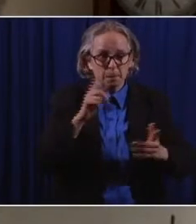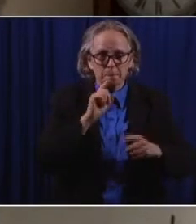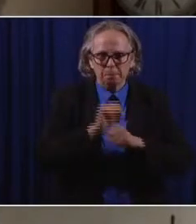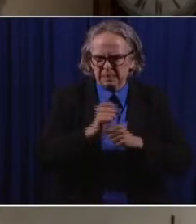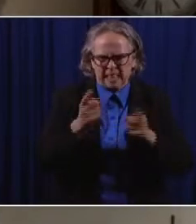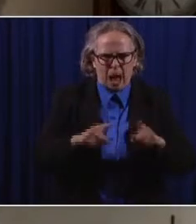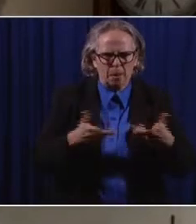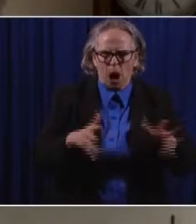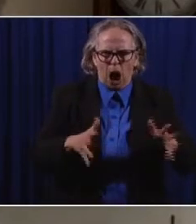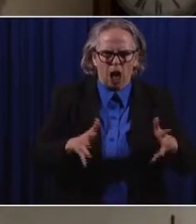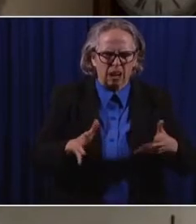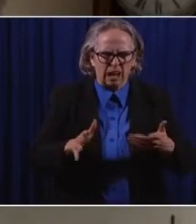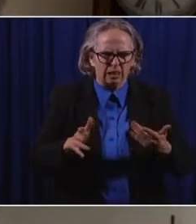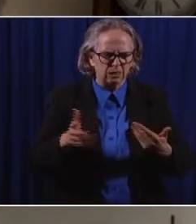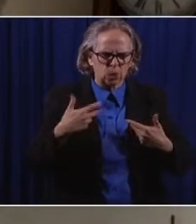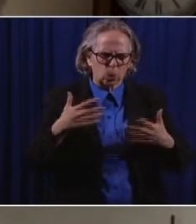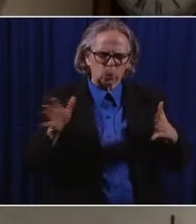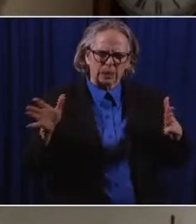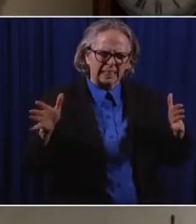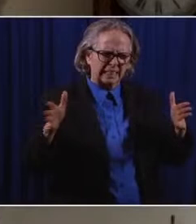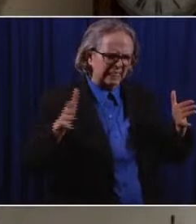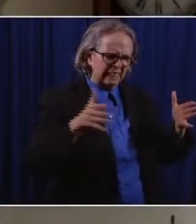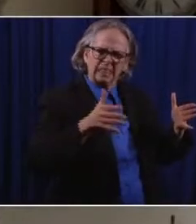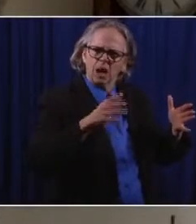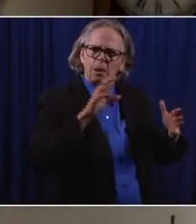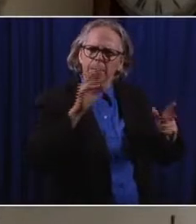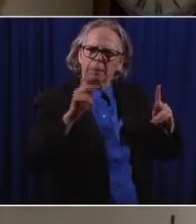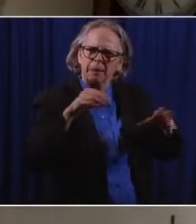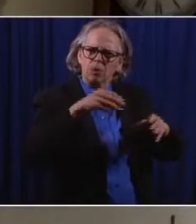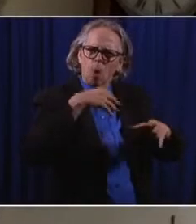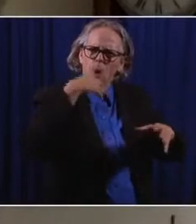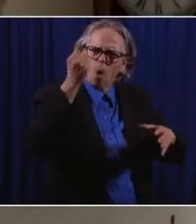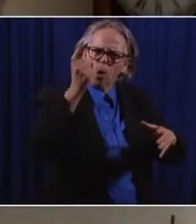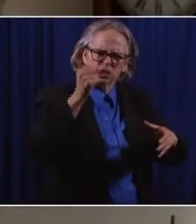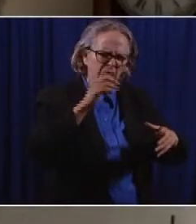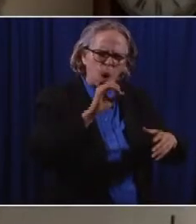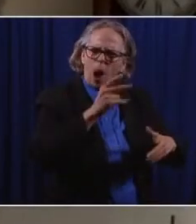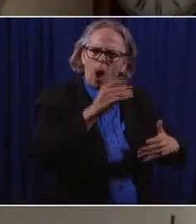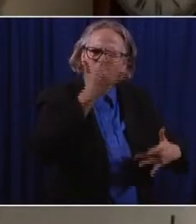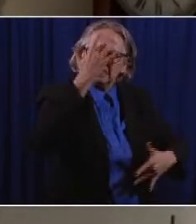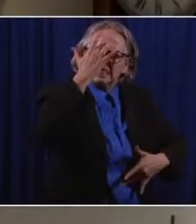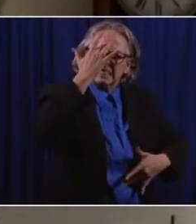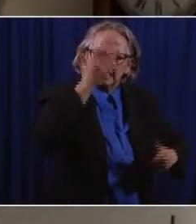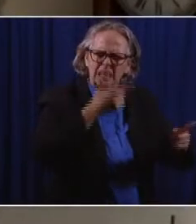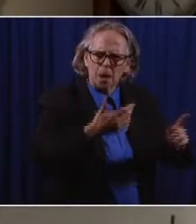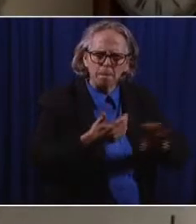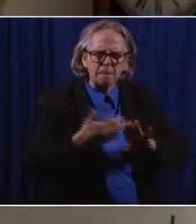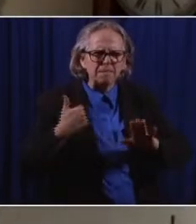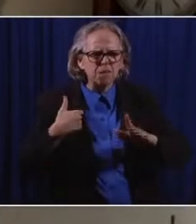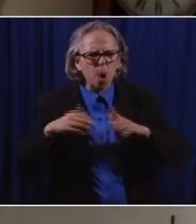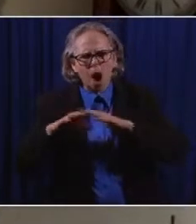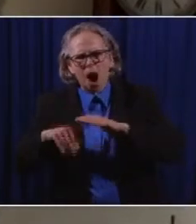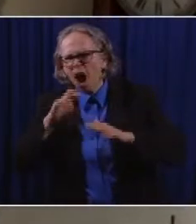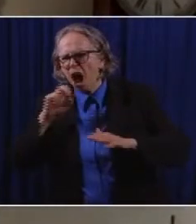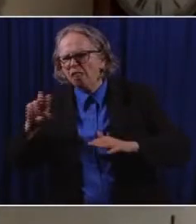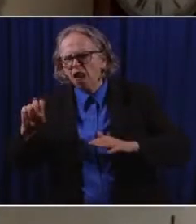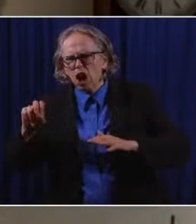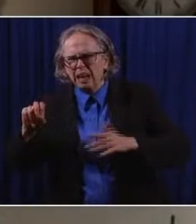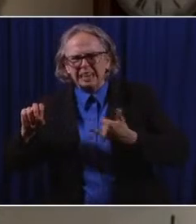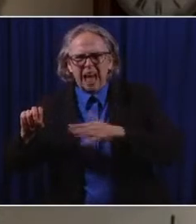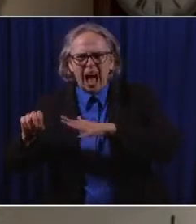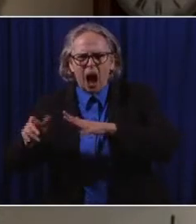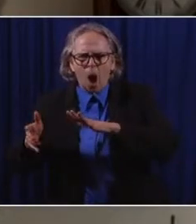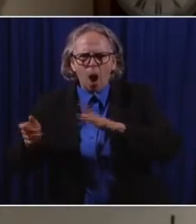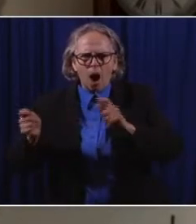Ohioans. You know, for a month or so, it's been, you know, a big percentage is under the age of 30. Now we're seeing these numbers